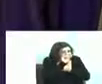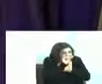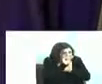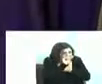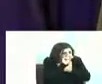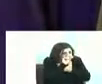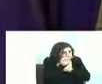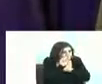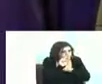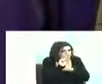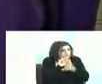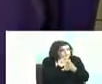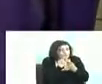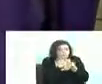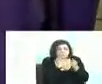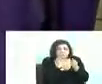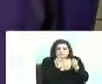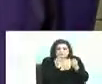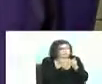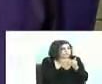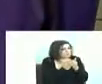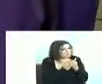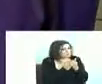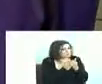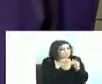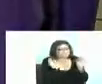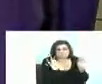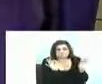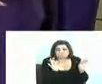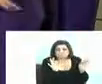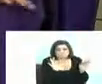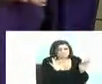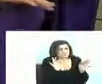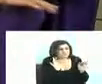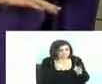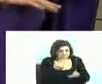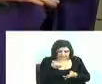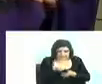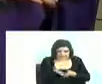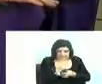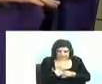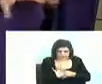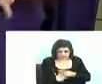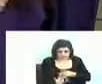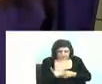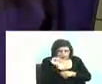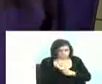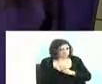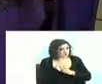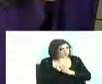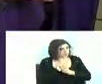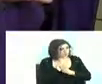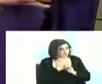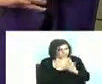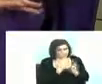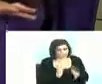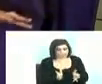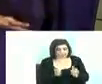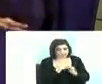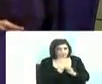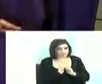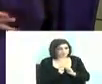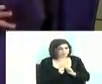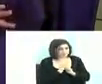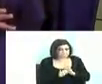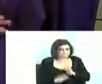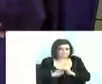and almost insignificant. It's there, lying dormant in the field of